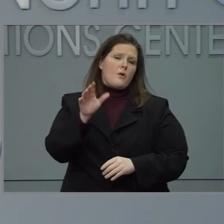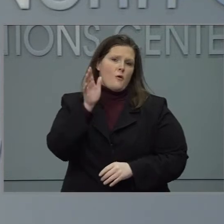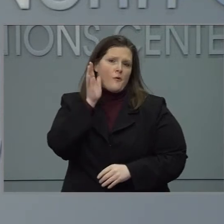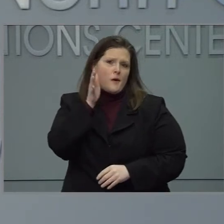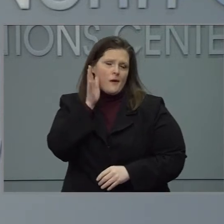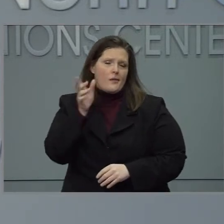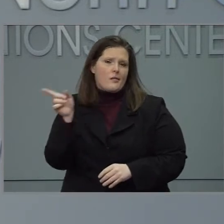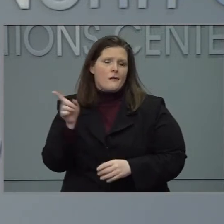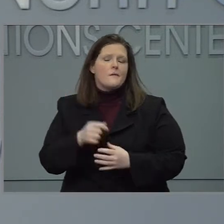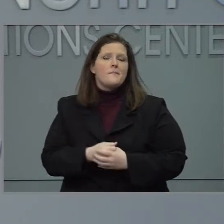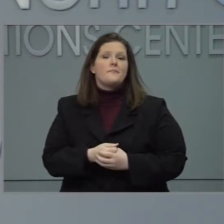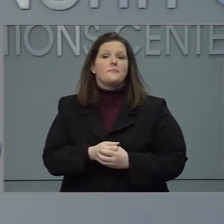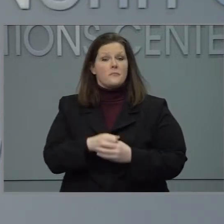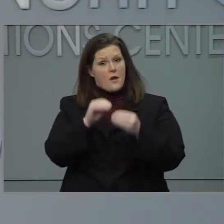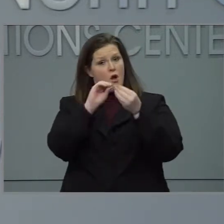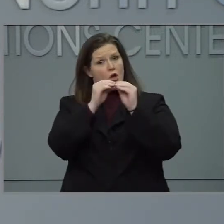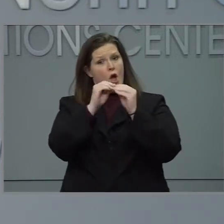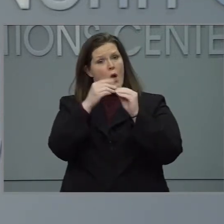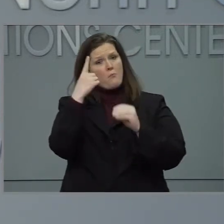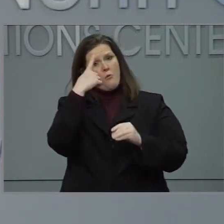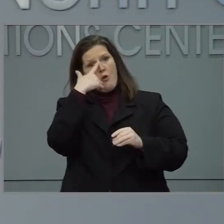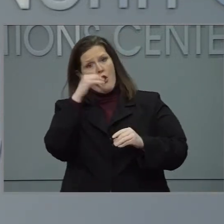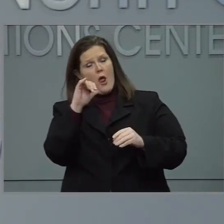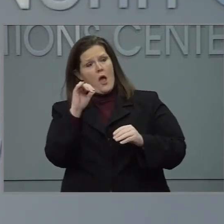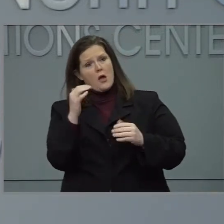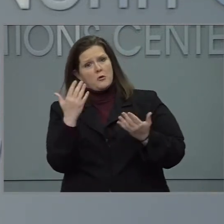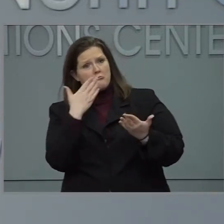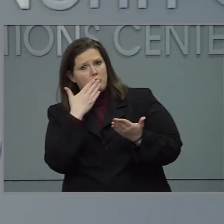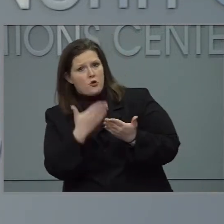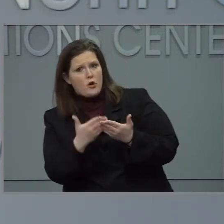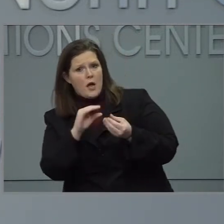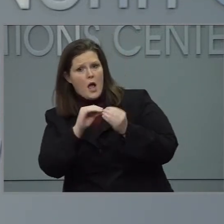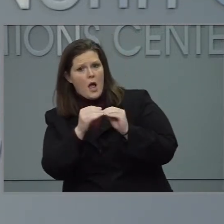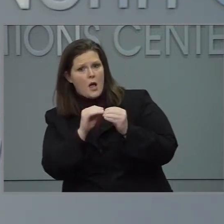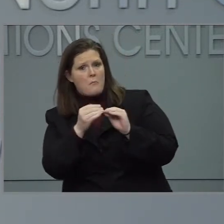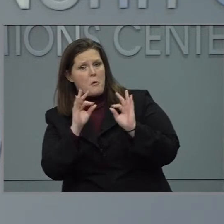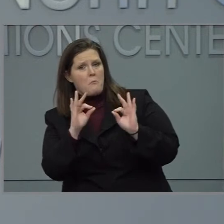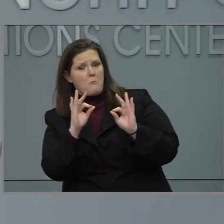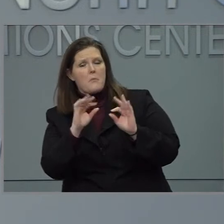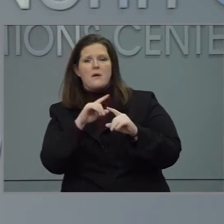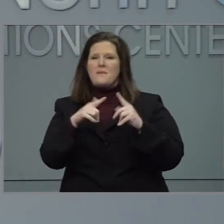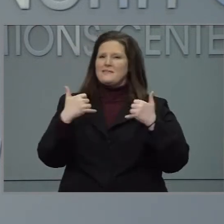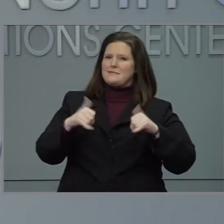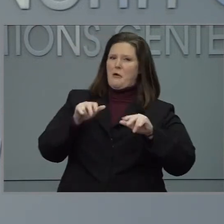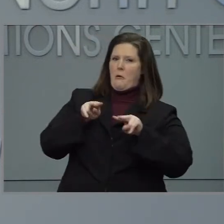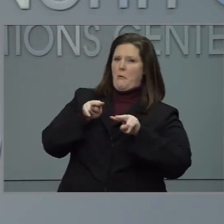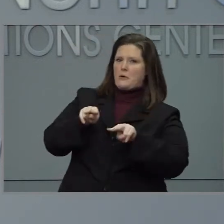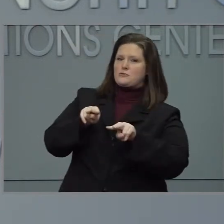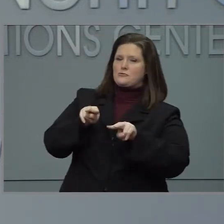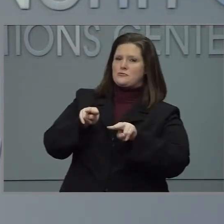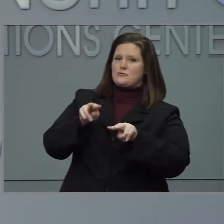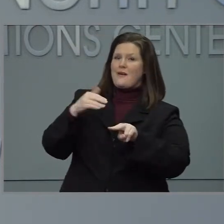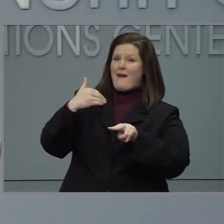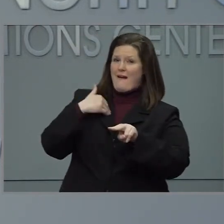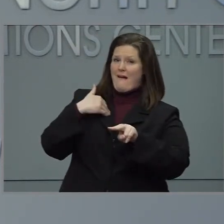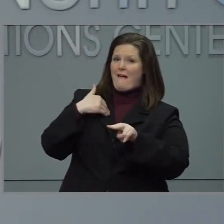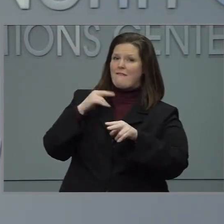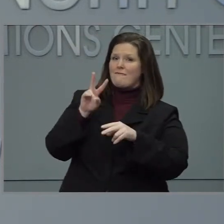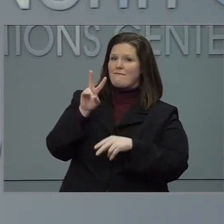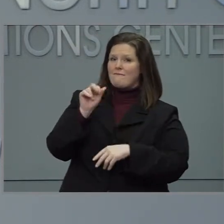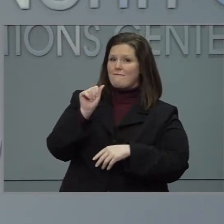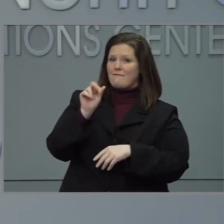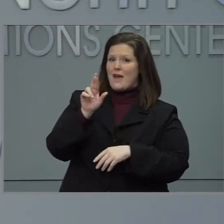good, we're still keeping a watchful and concerned eye on the more contagious COVID-19 variants we are